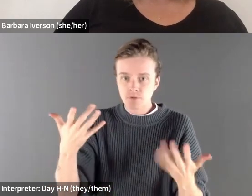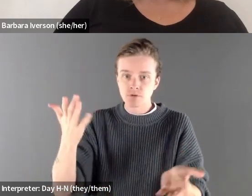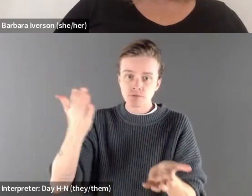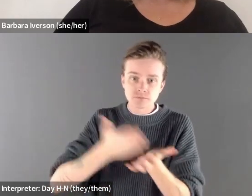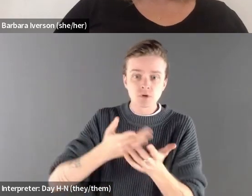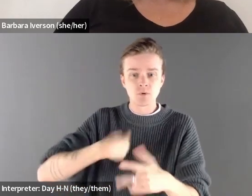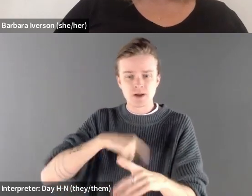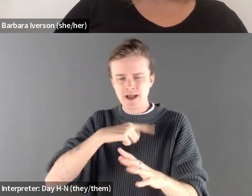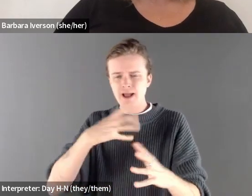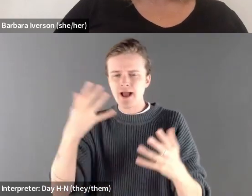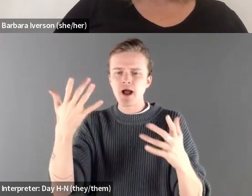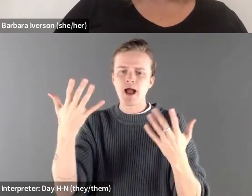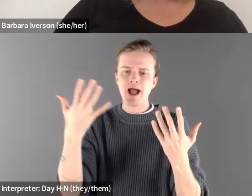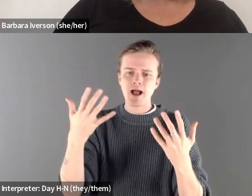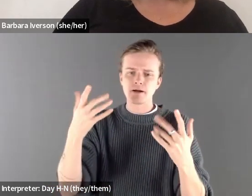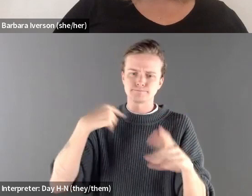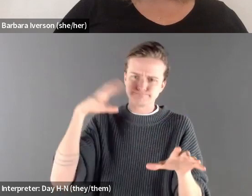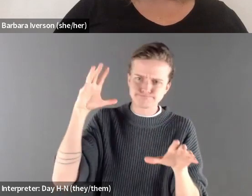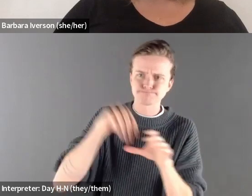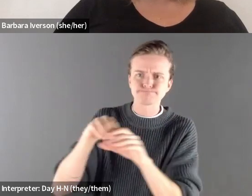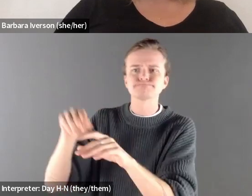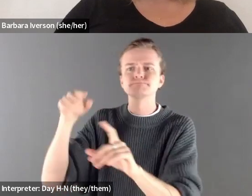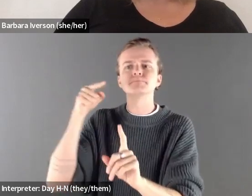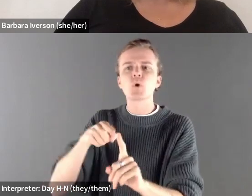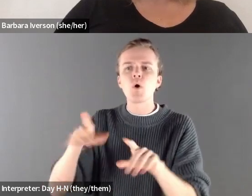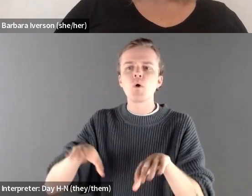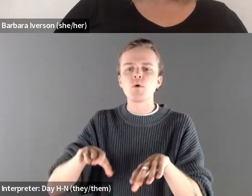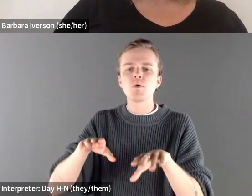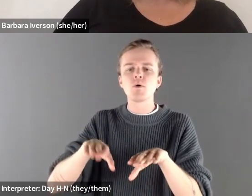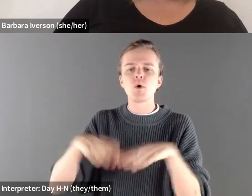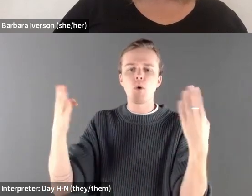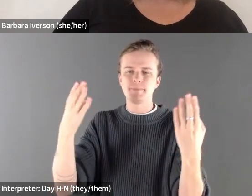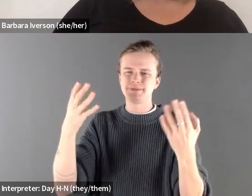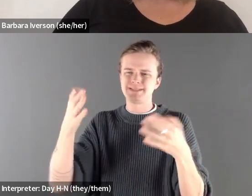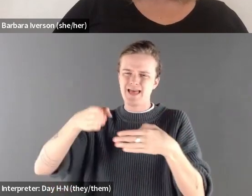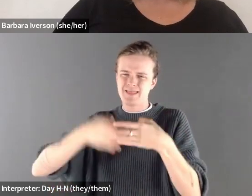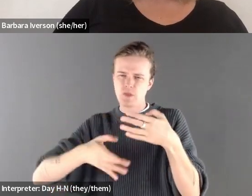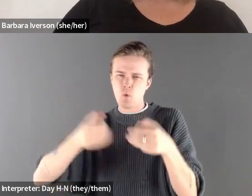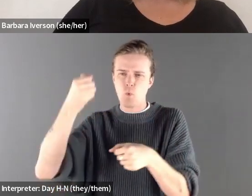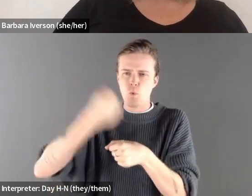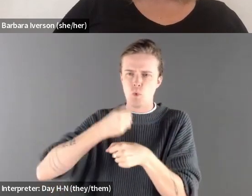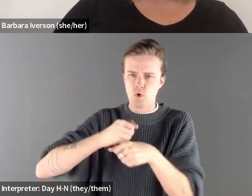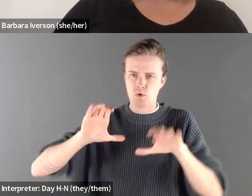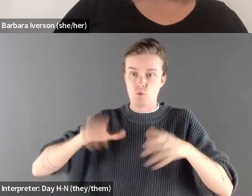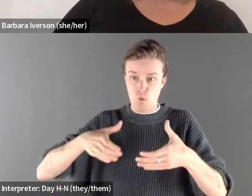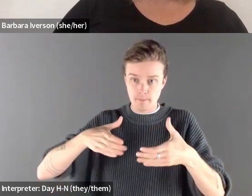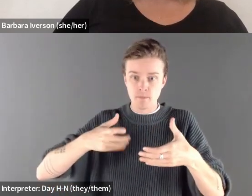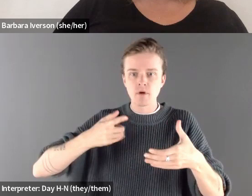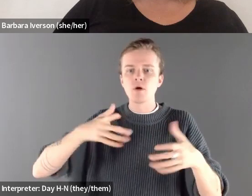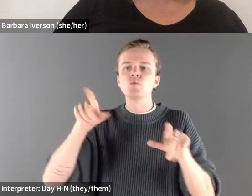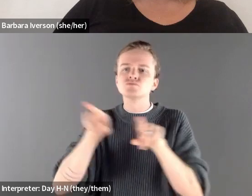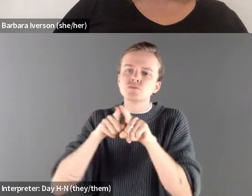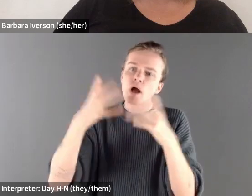open-ended working group, but also thinking about all the kind of like more intersectional approach, and where you might have like